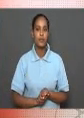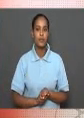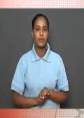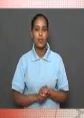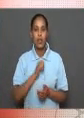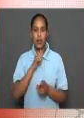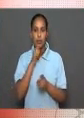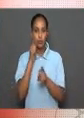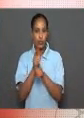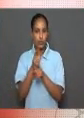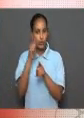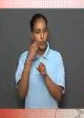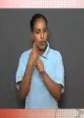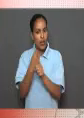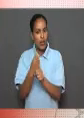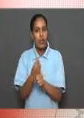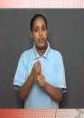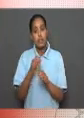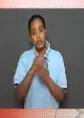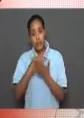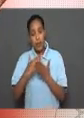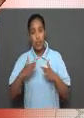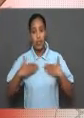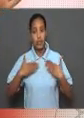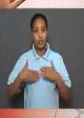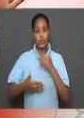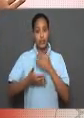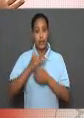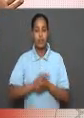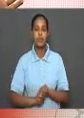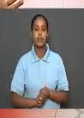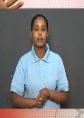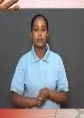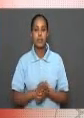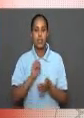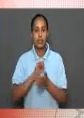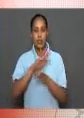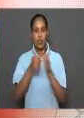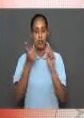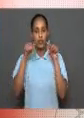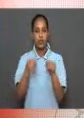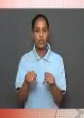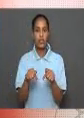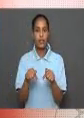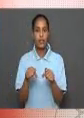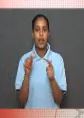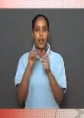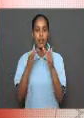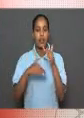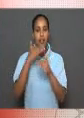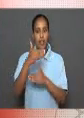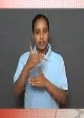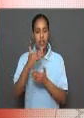rubber. I am sure that you will make some interesting discoveries. That is all for